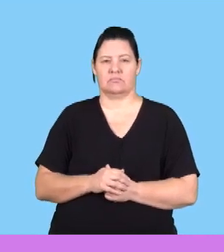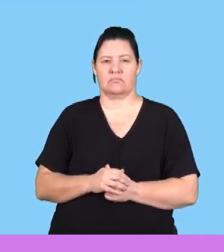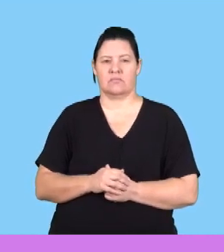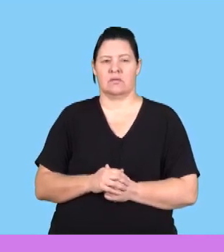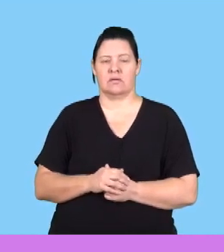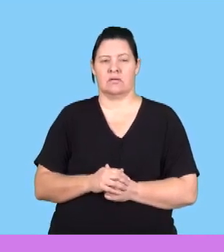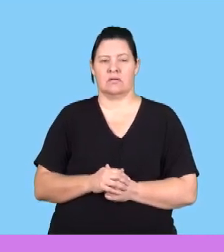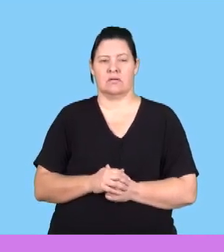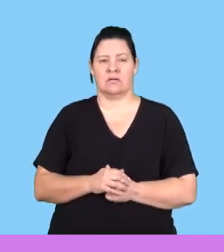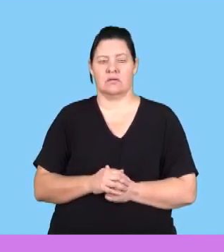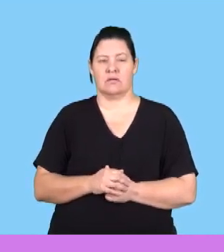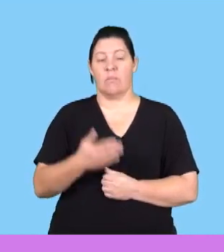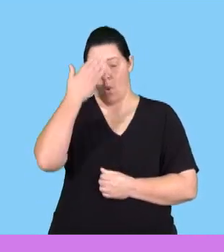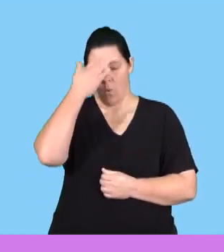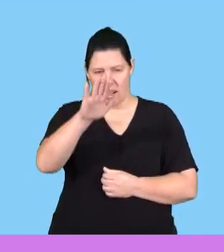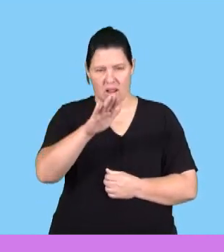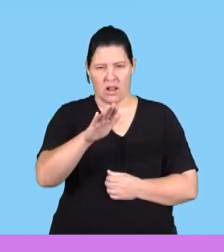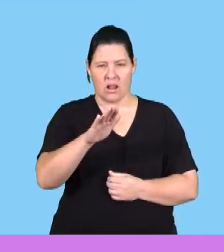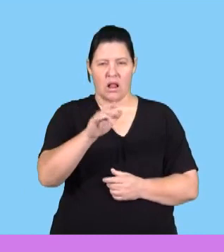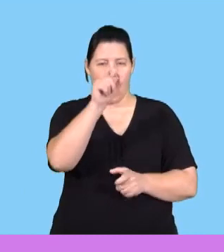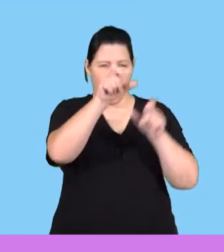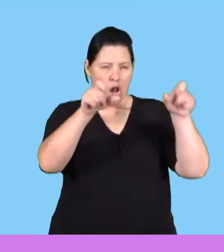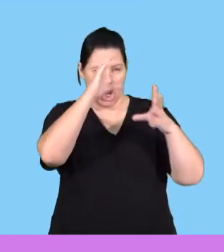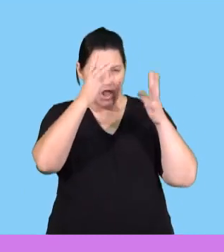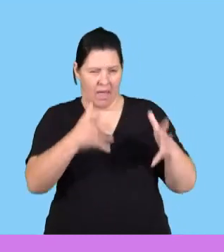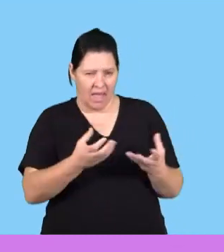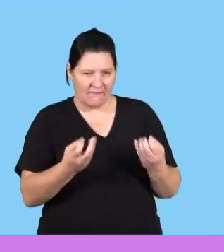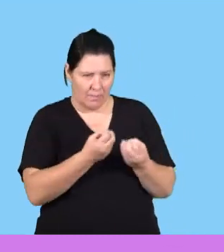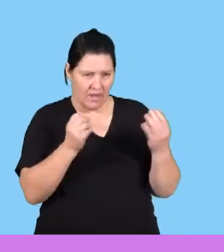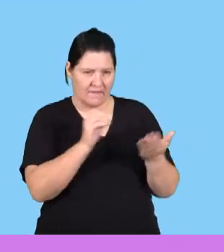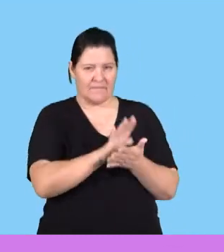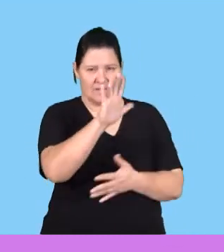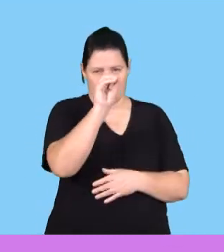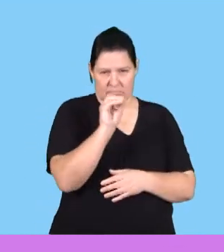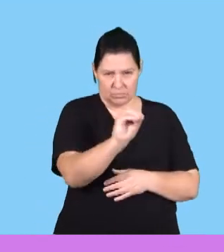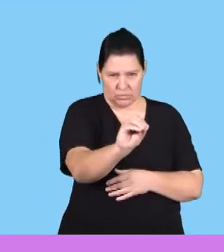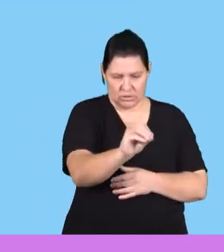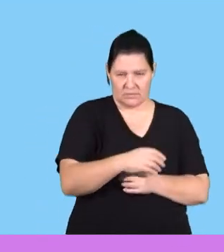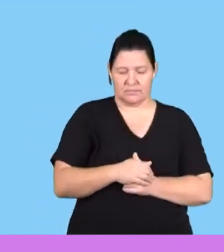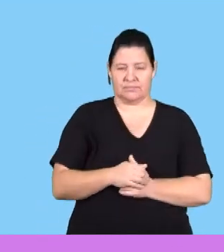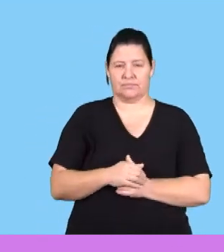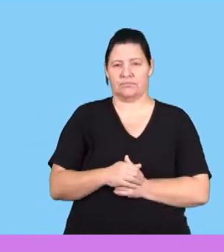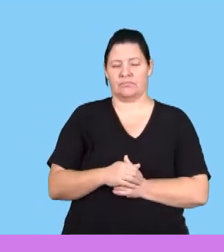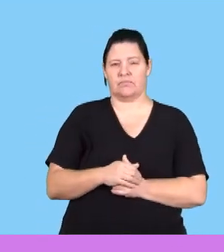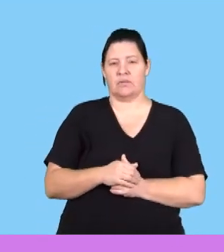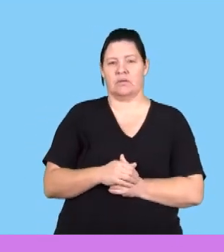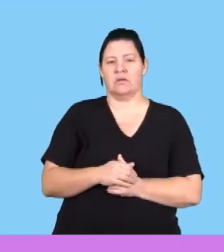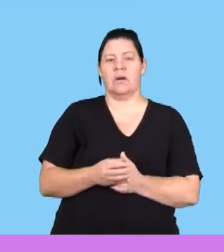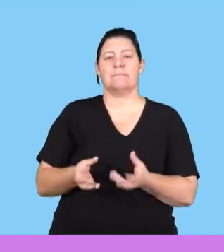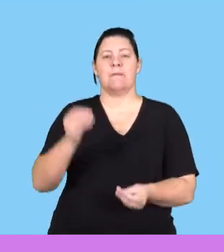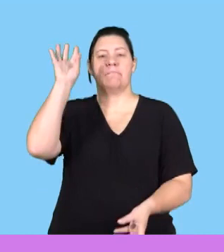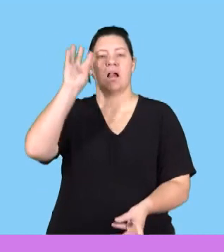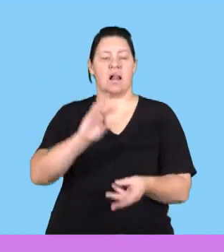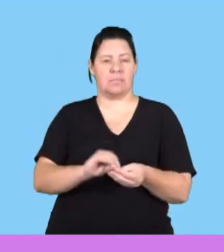this case, so first of all, I can go and say, okay, I know already how many numbers do I have in this set? It's 15. So I'm going to indicate